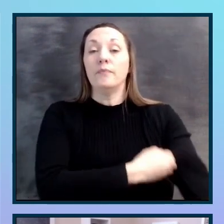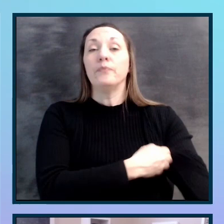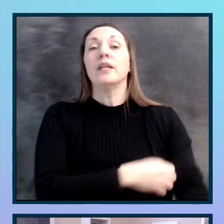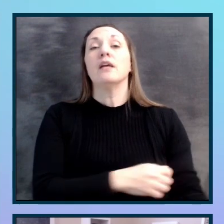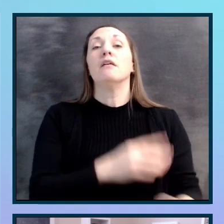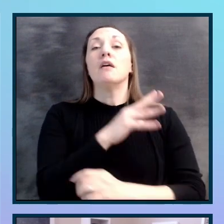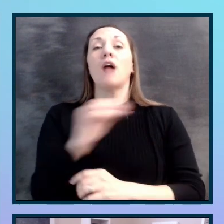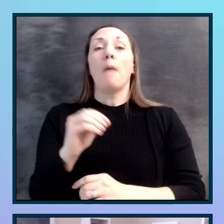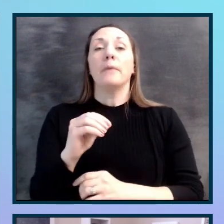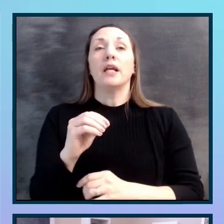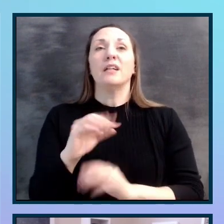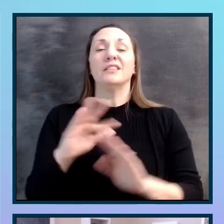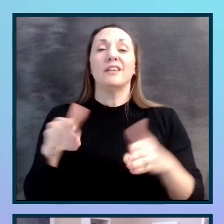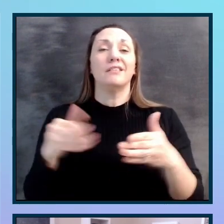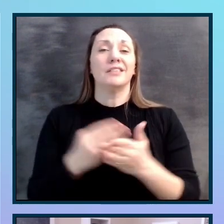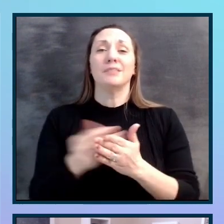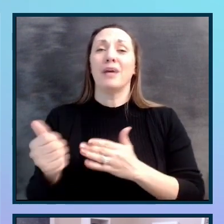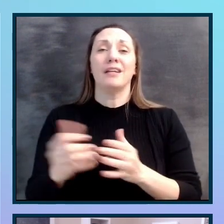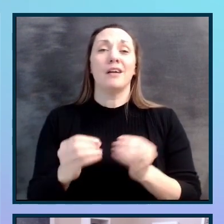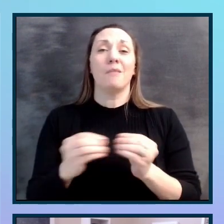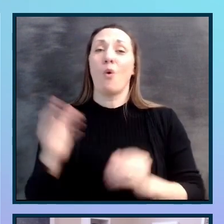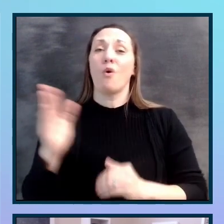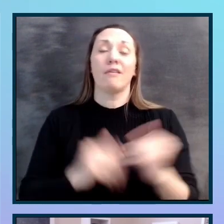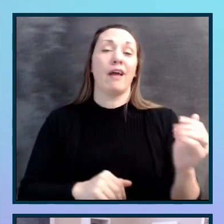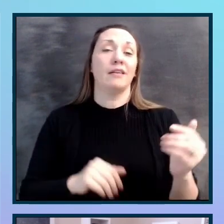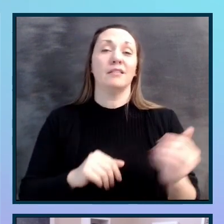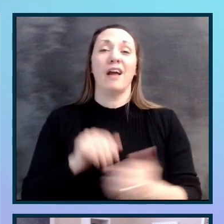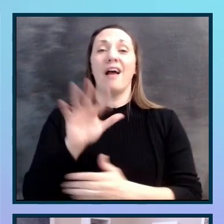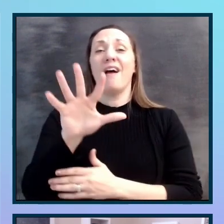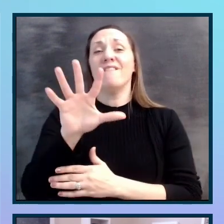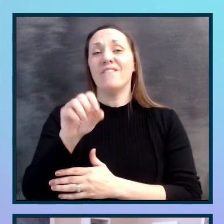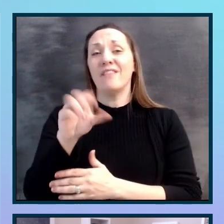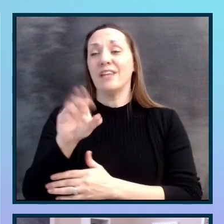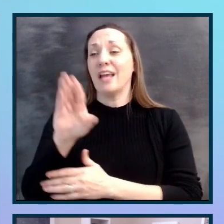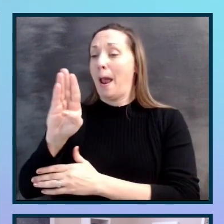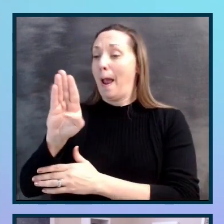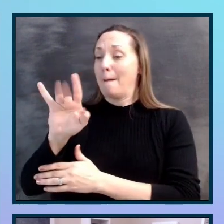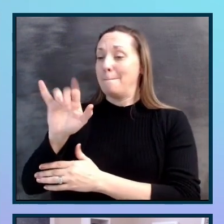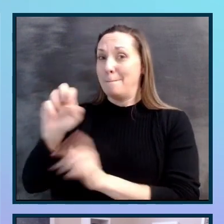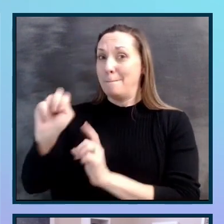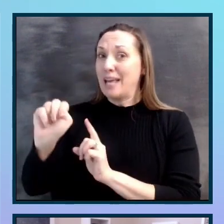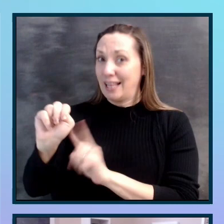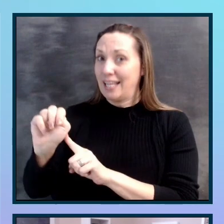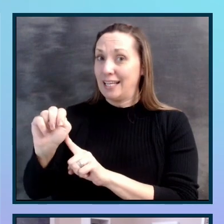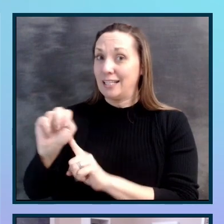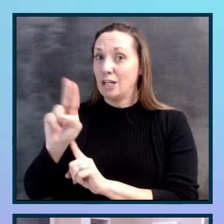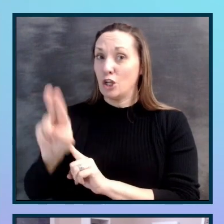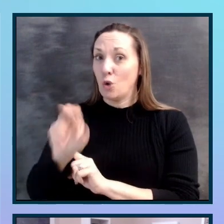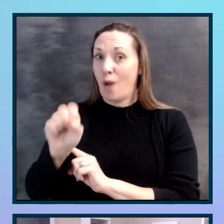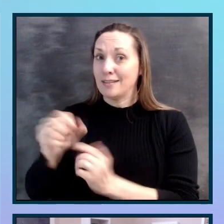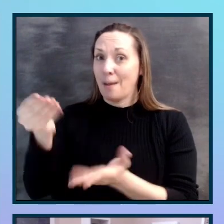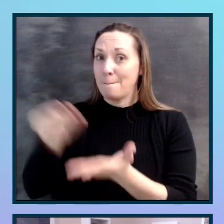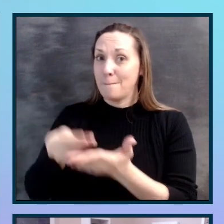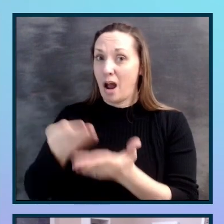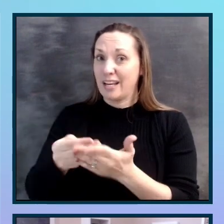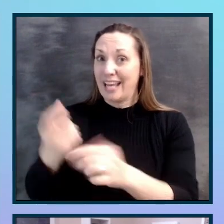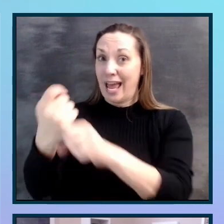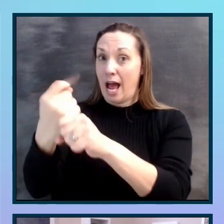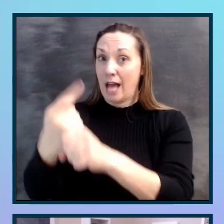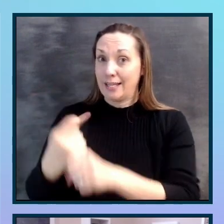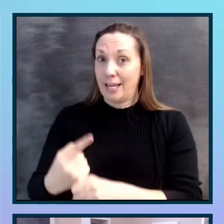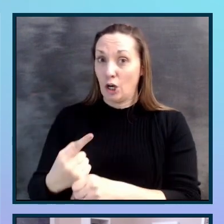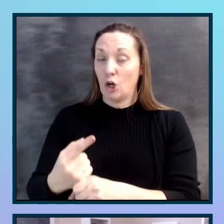Companies are spending over 50 billion with a B US dollars a year